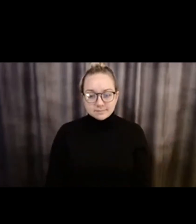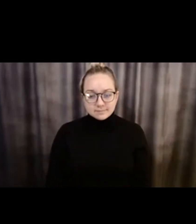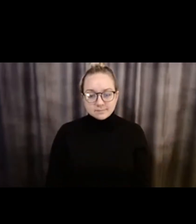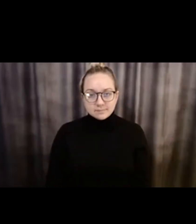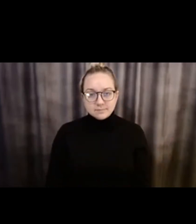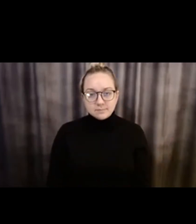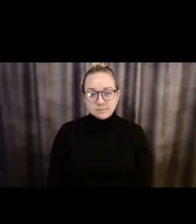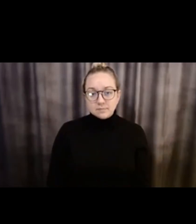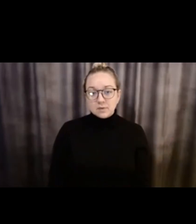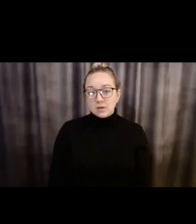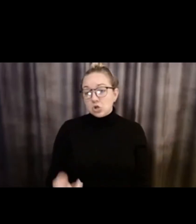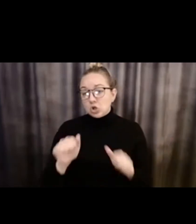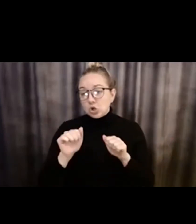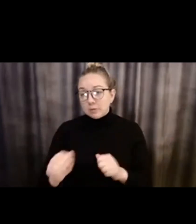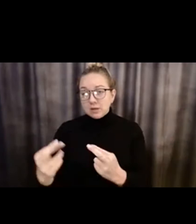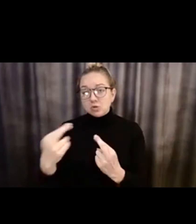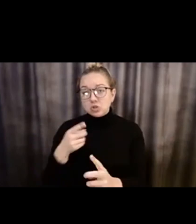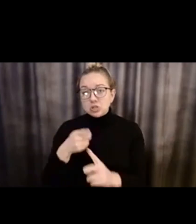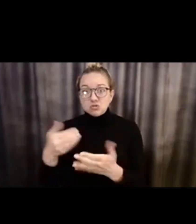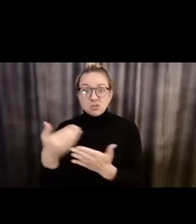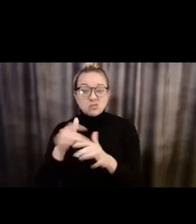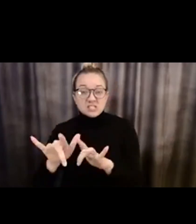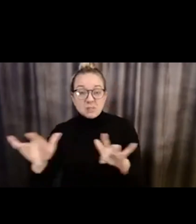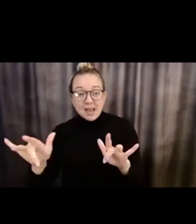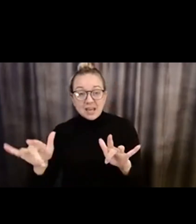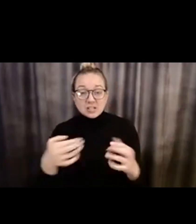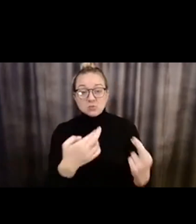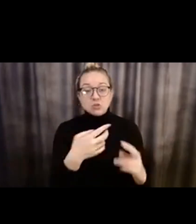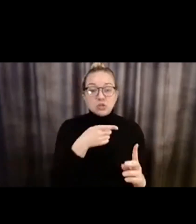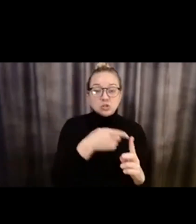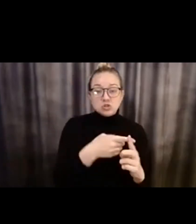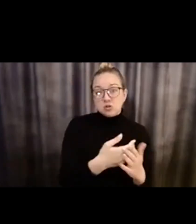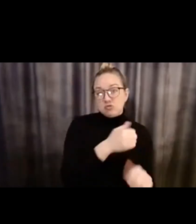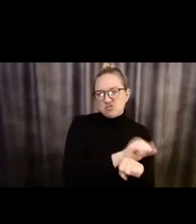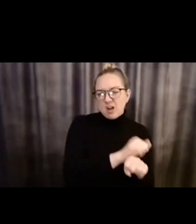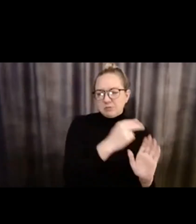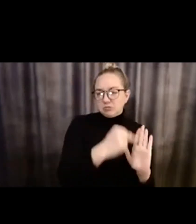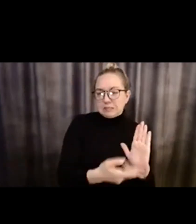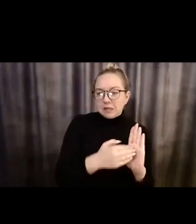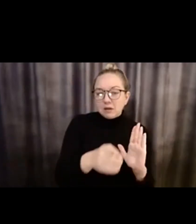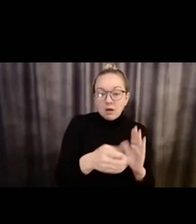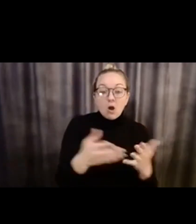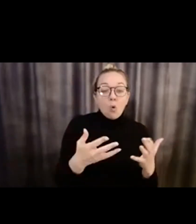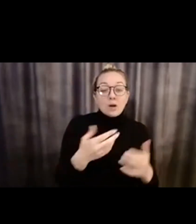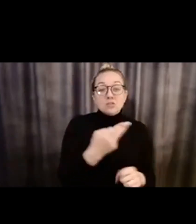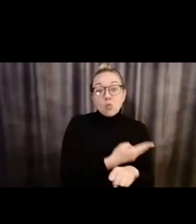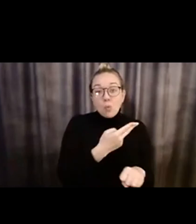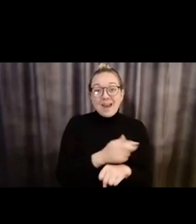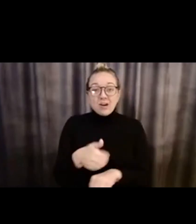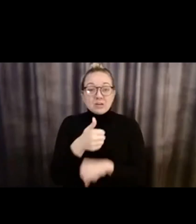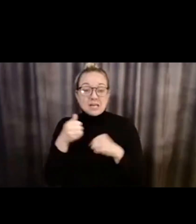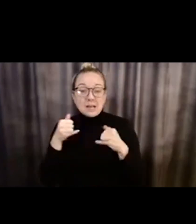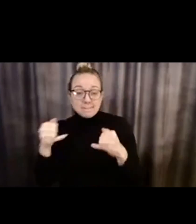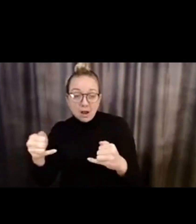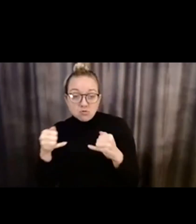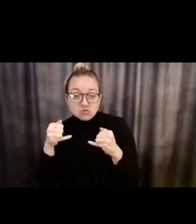One could be returning to a new space, returning to a new job, what to wear, setting boundaries,